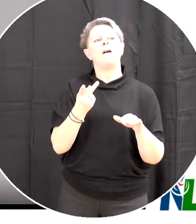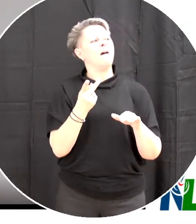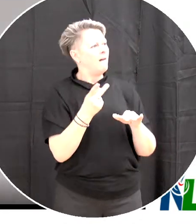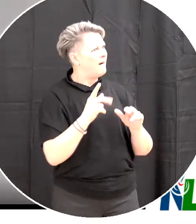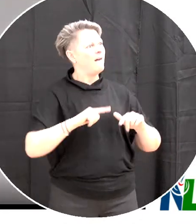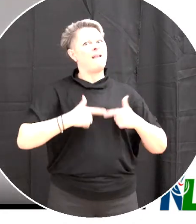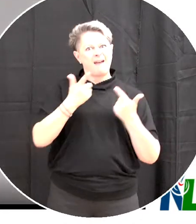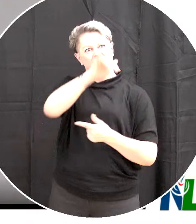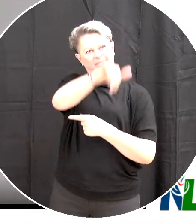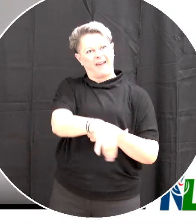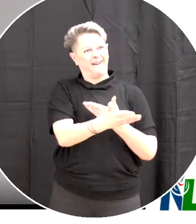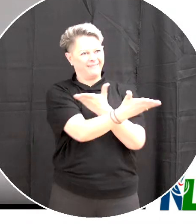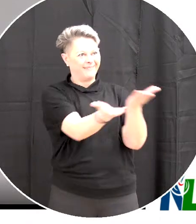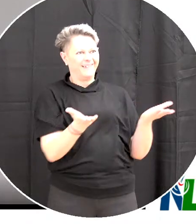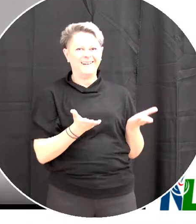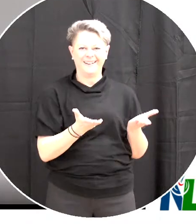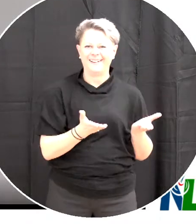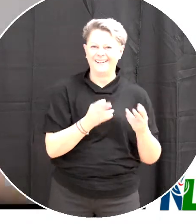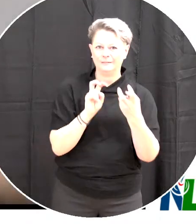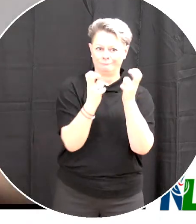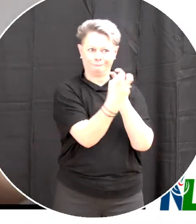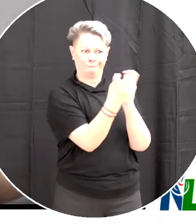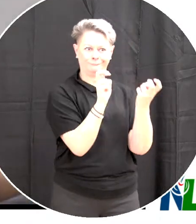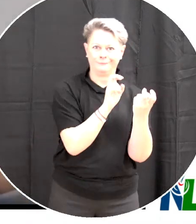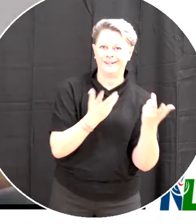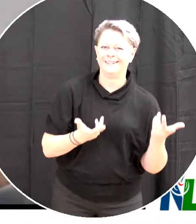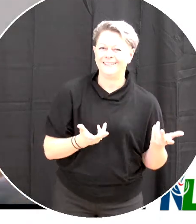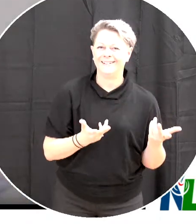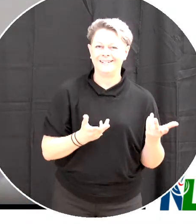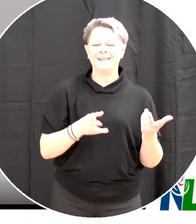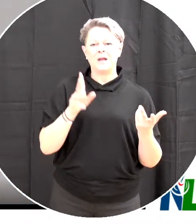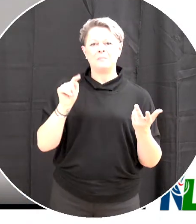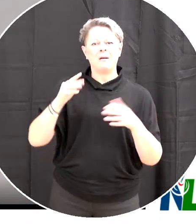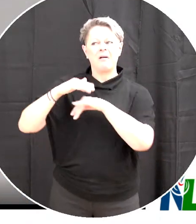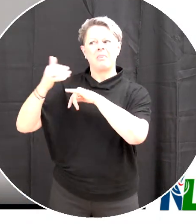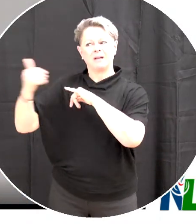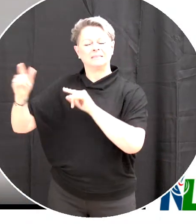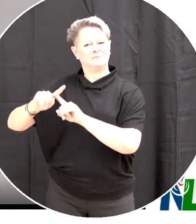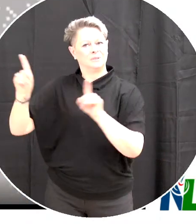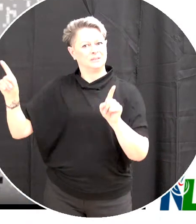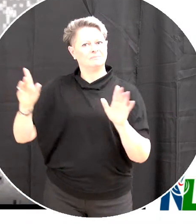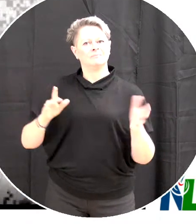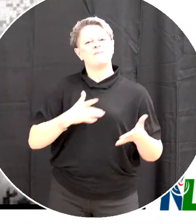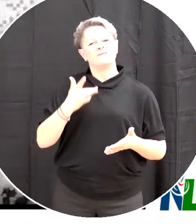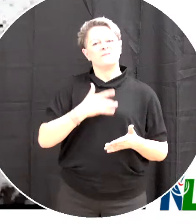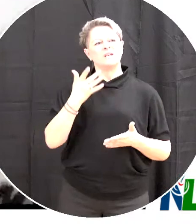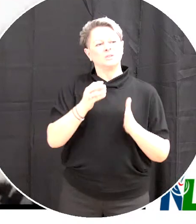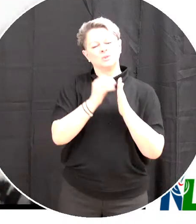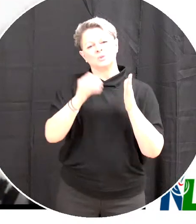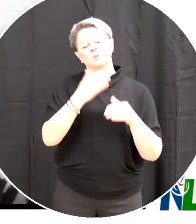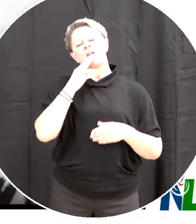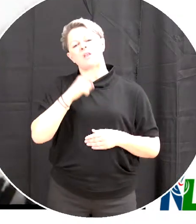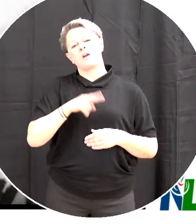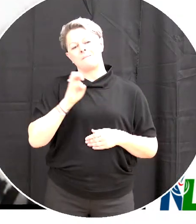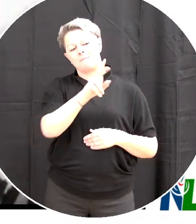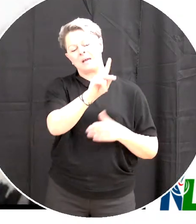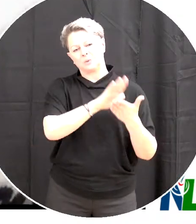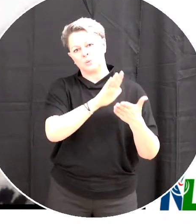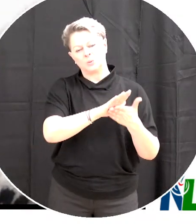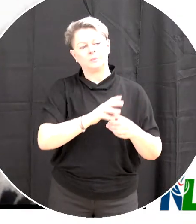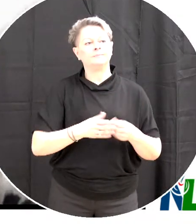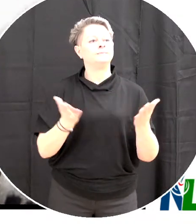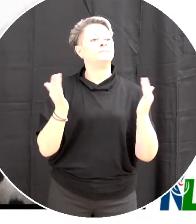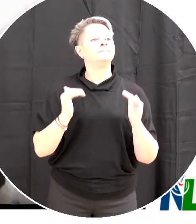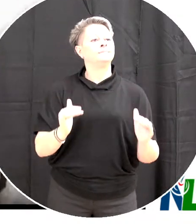right? I mean, hopefully. I think we're doing just fine. I think we're doing our students a good service when we're here. It's a positive. In terms of the